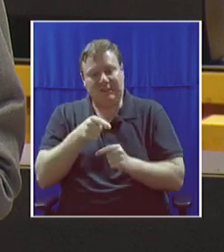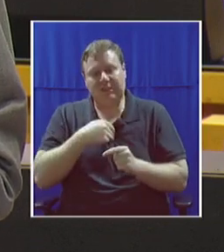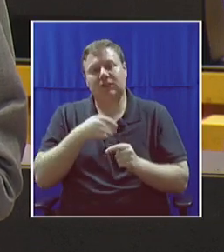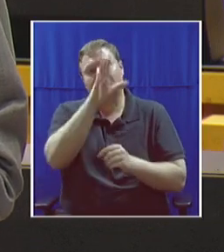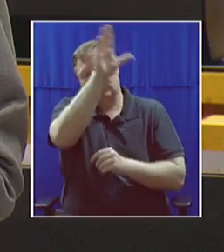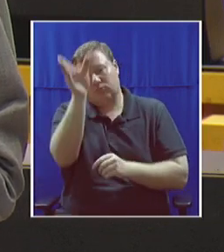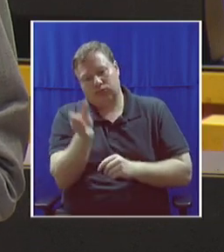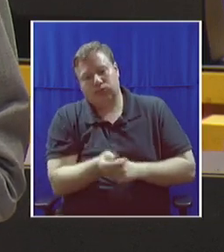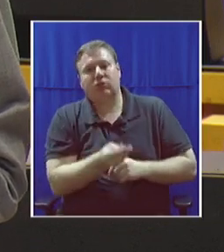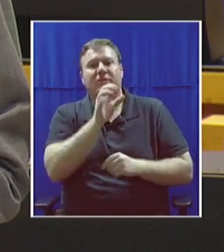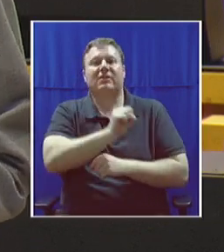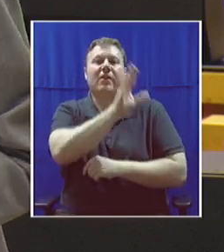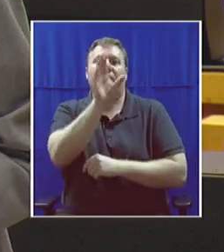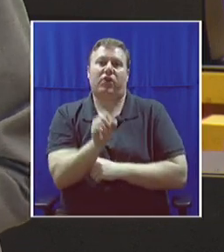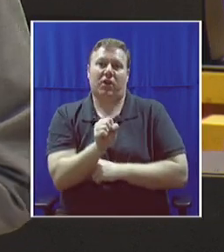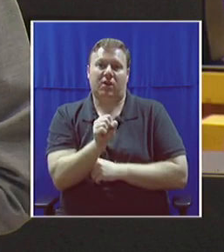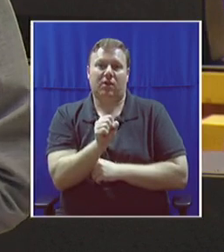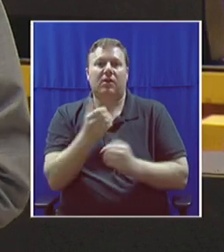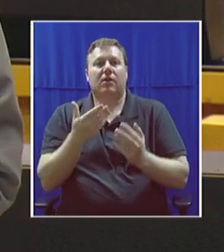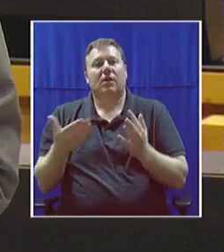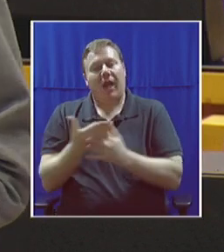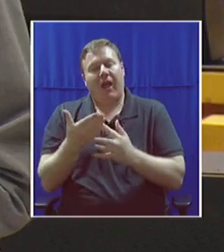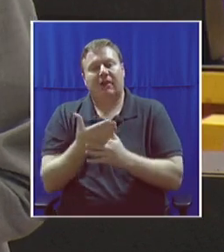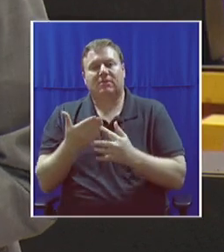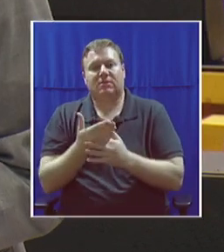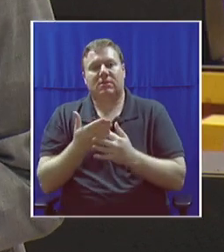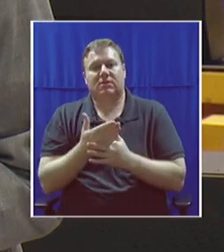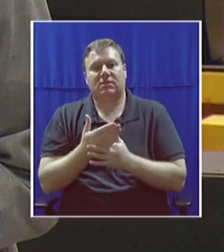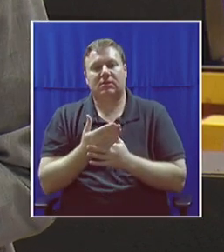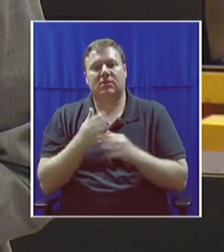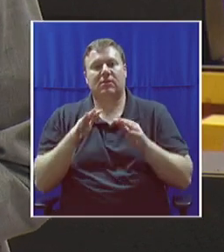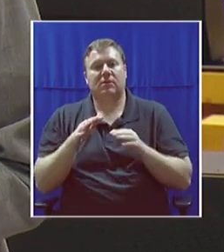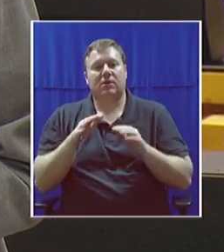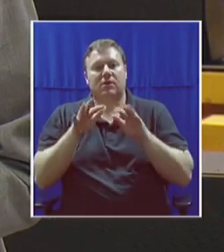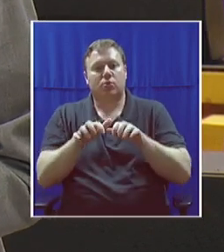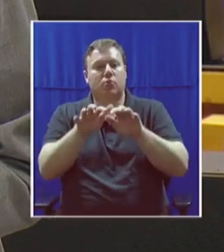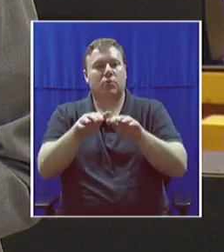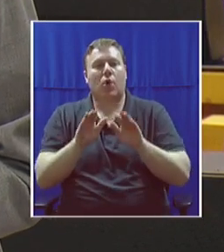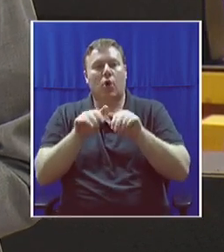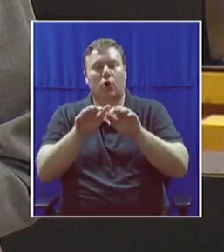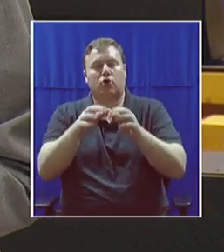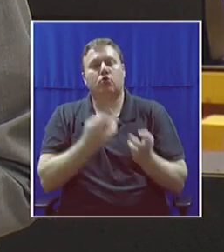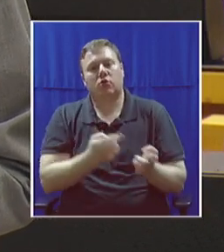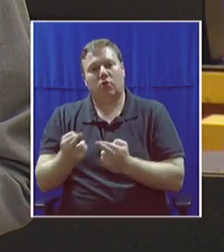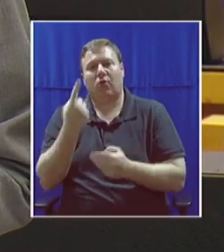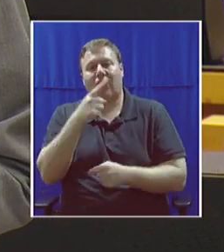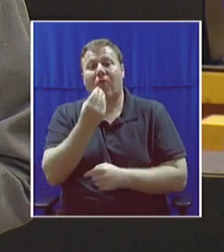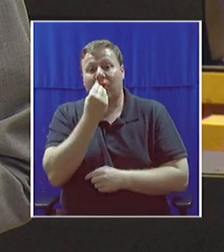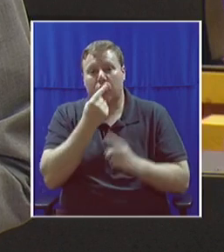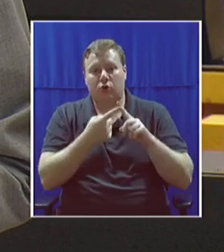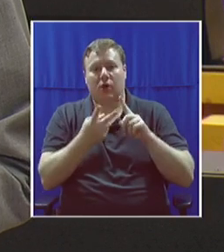currently being granted access to Marine Resources for commercial and food security purposes through a